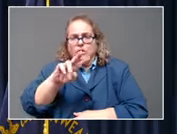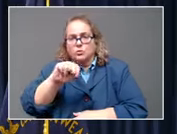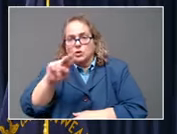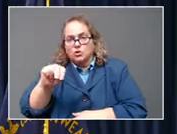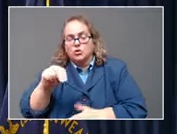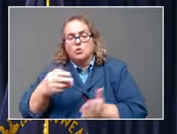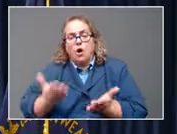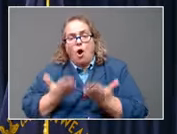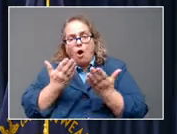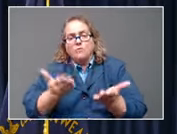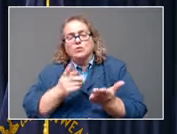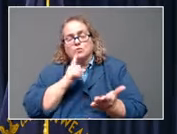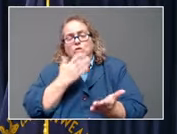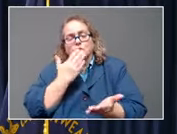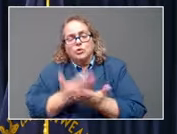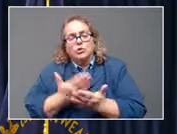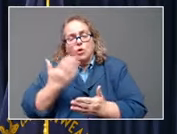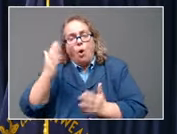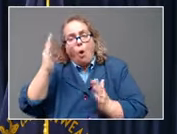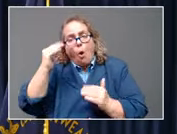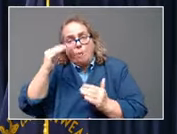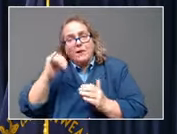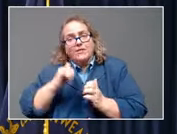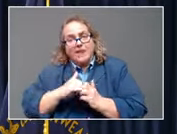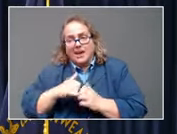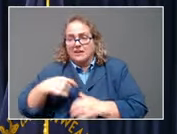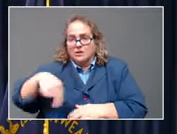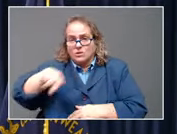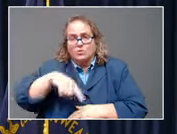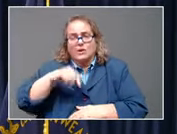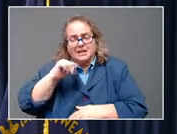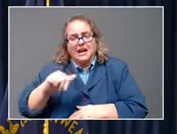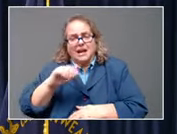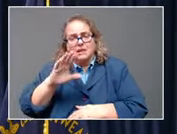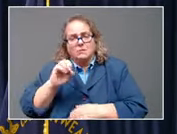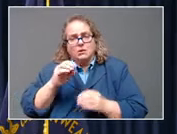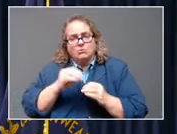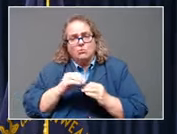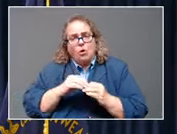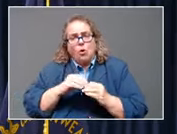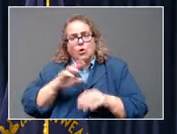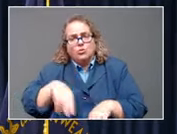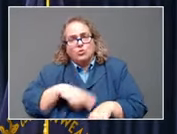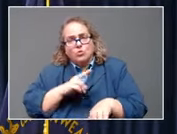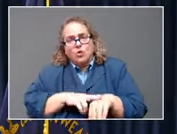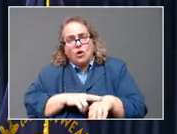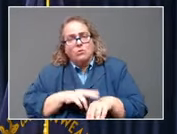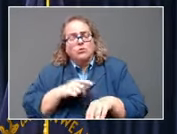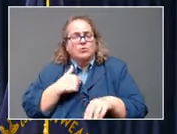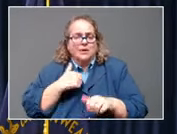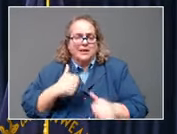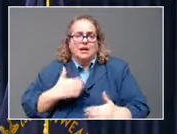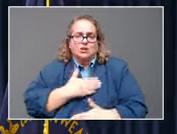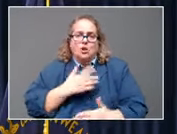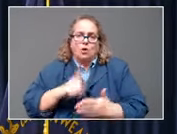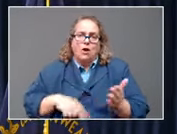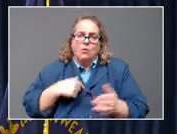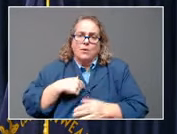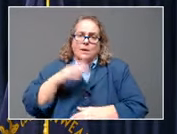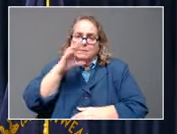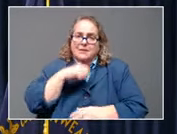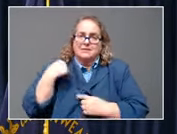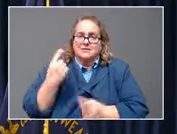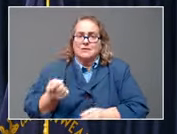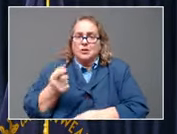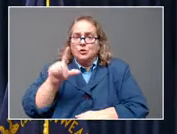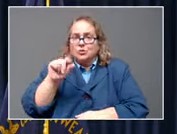society will transition to a more agreeable normal in which we safely enjoy more of what we missed from 2019 and before. Until